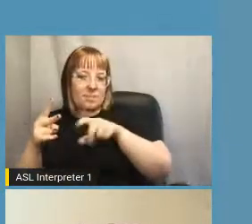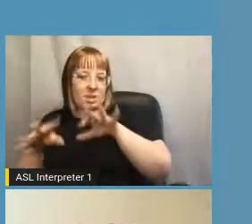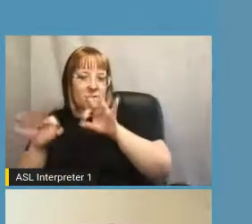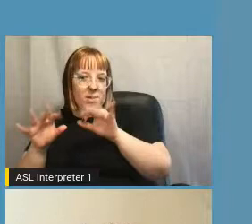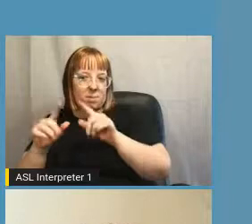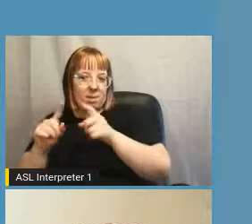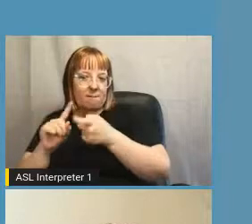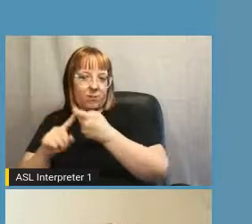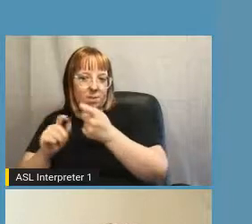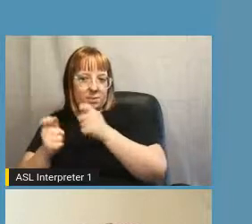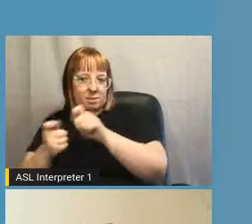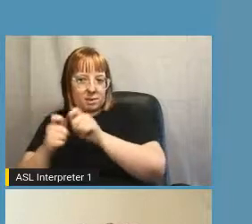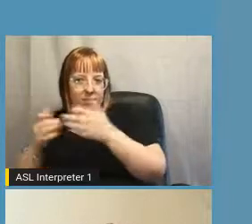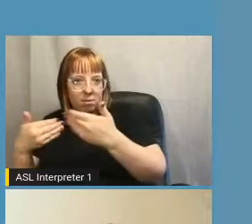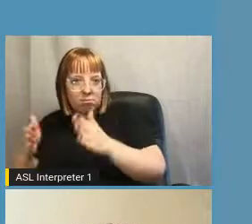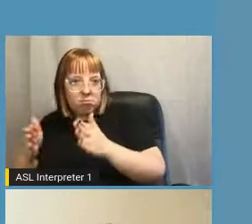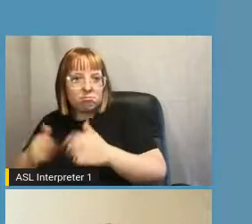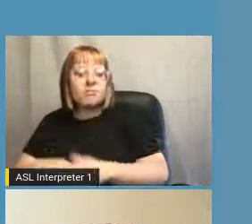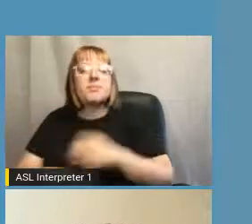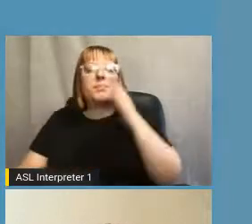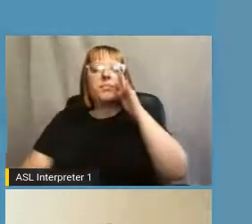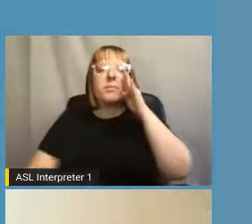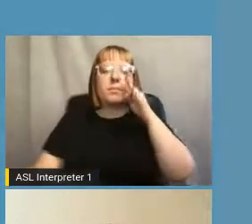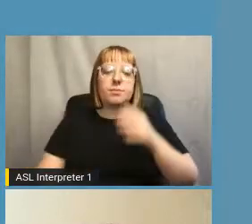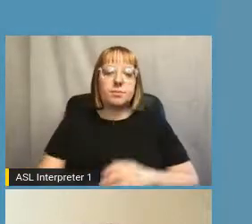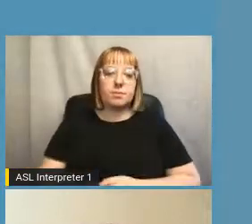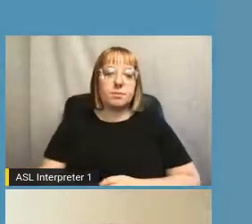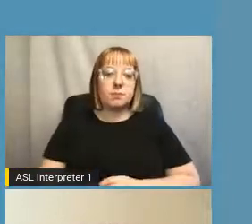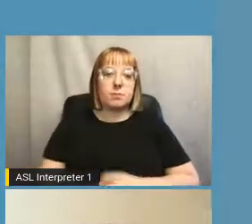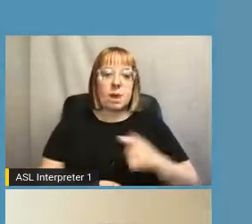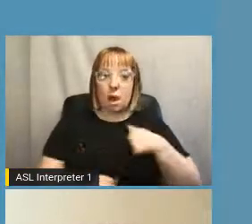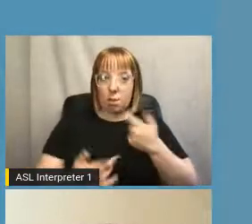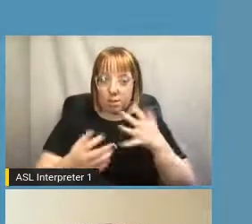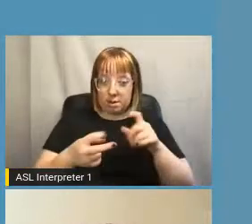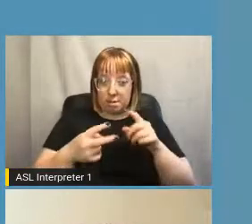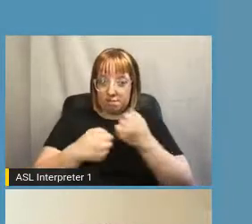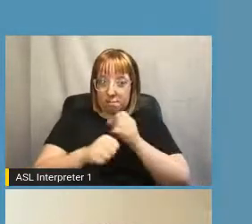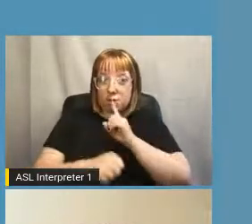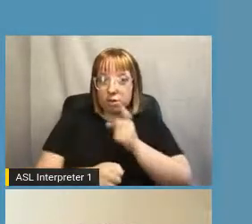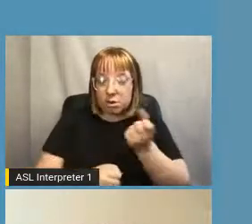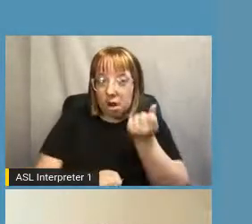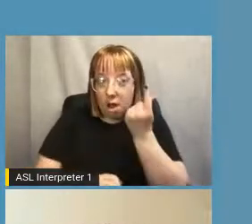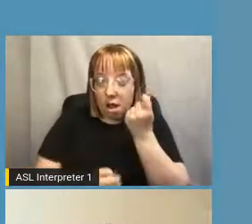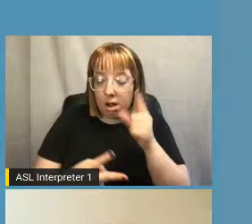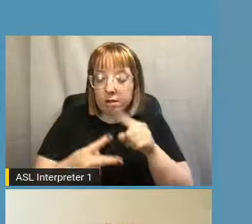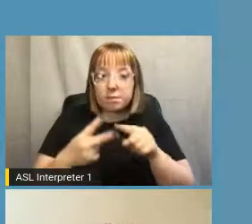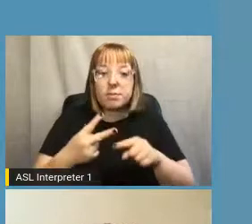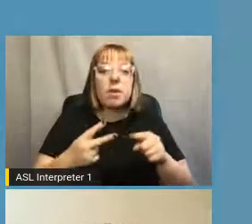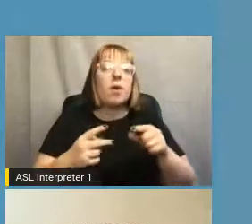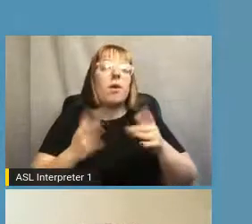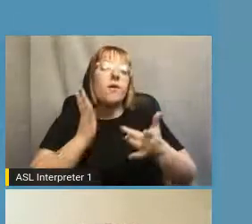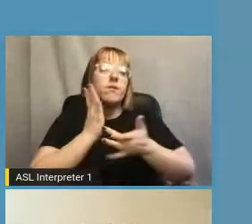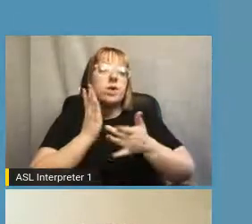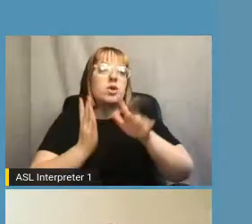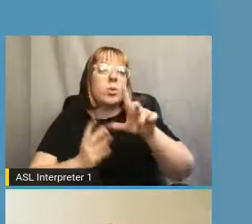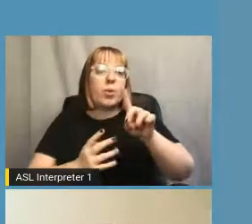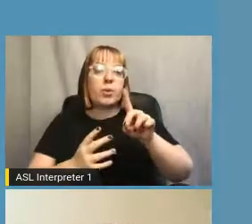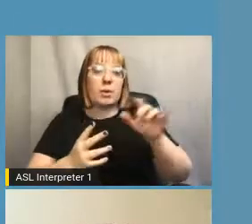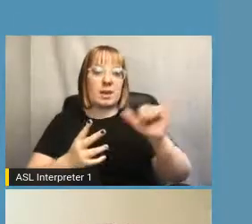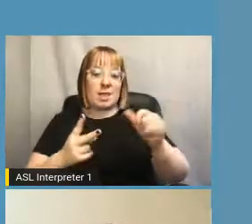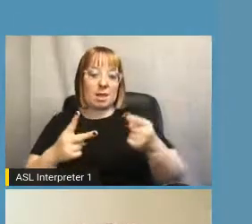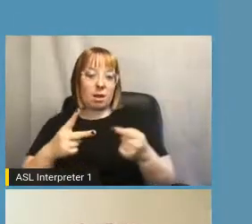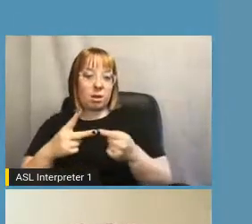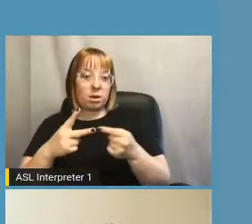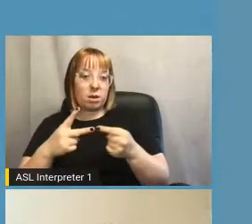walls yet, and then I create what I want. And I think I really want to make the distinction between a virtual 3D space that is like Kunstmatrix, where